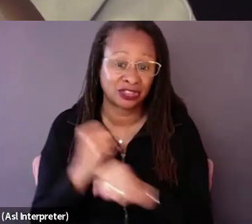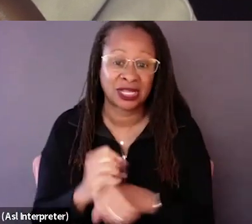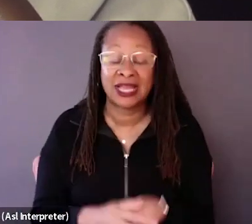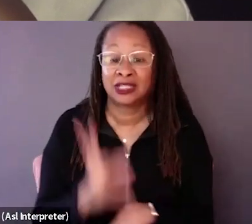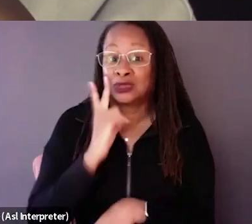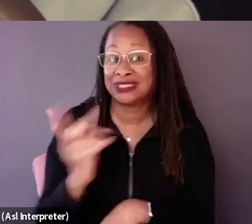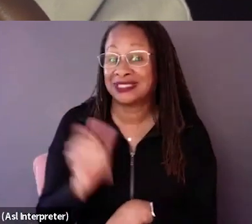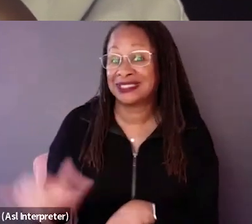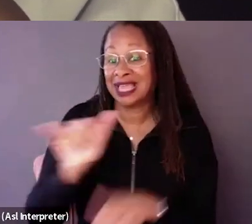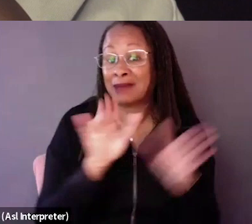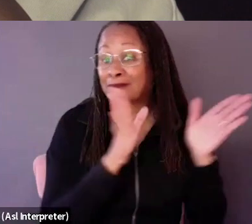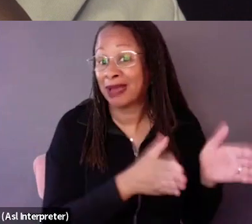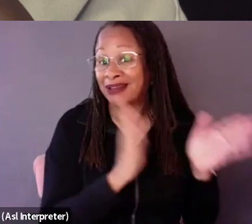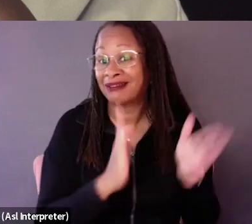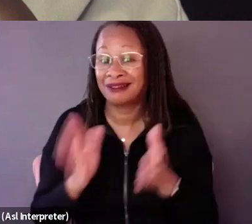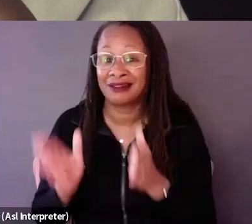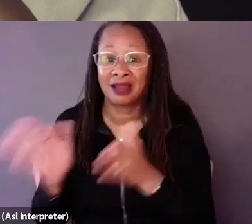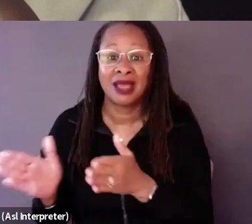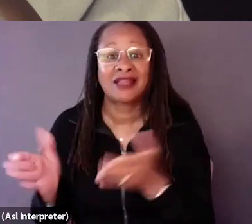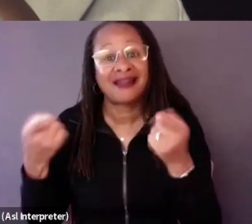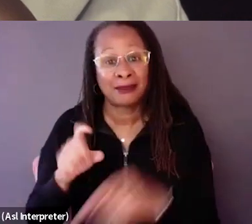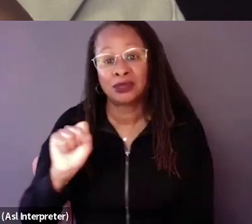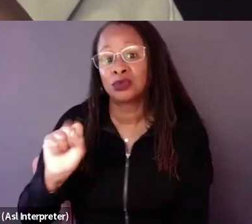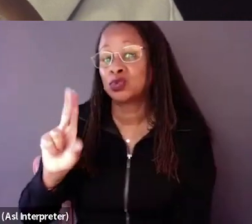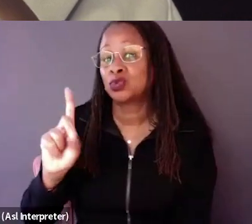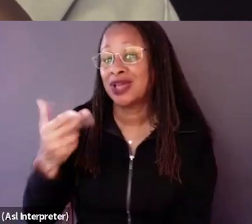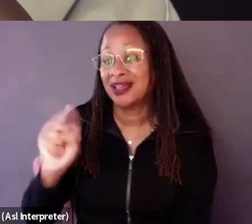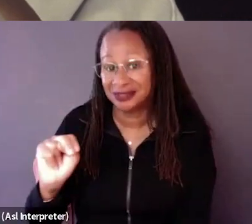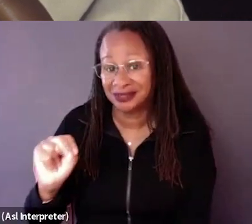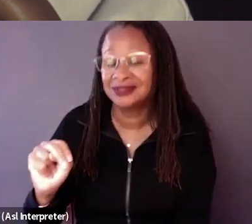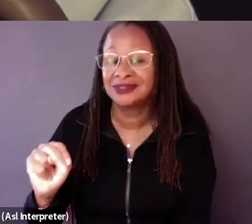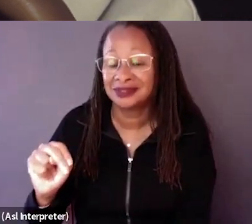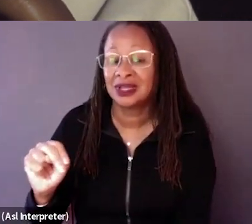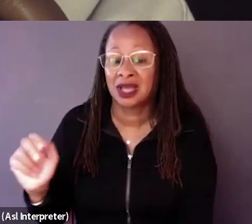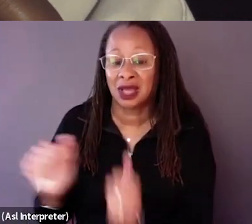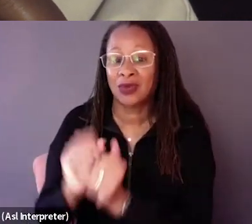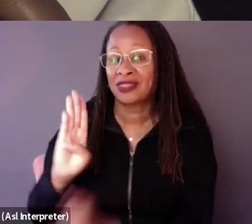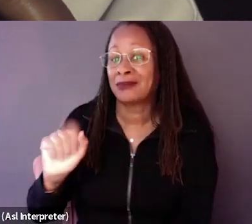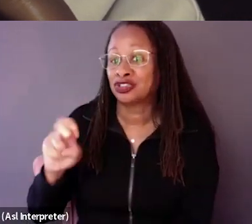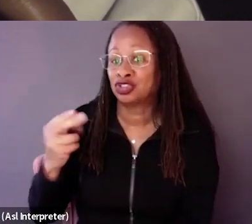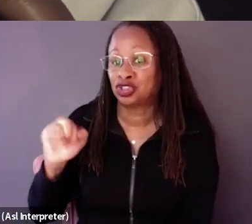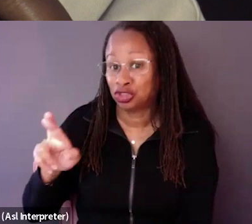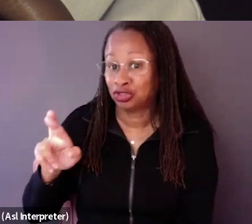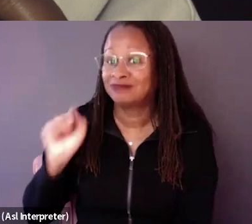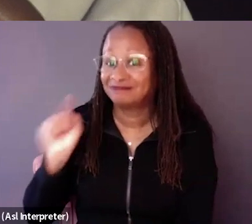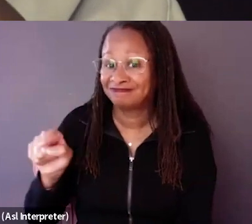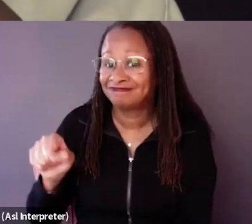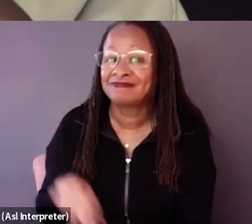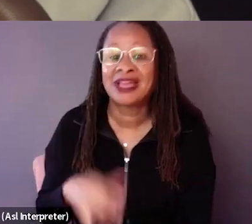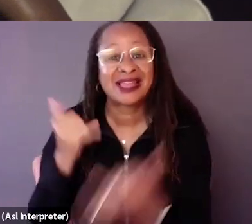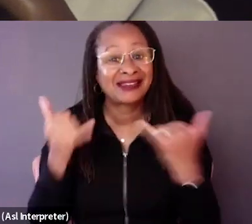his son is now almost equal to him in military ranks, and they're preparing him to take